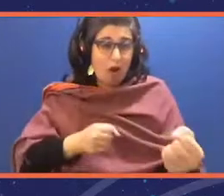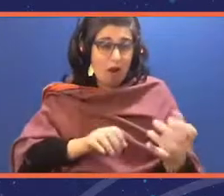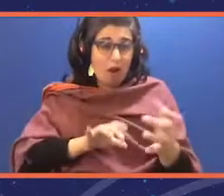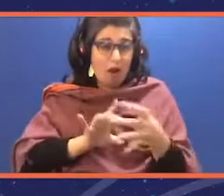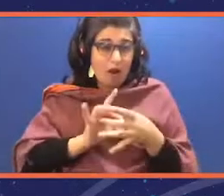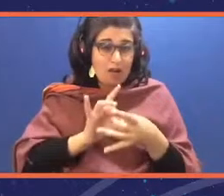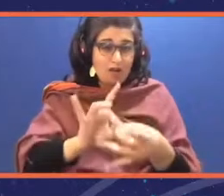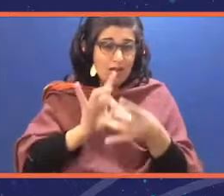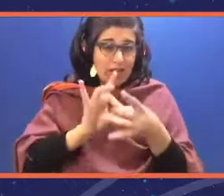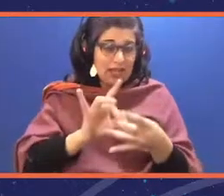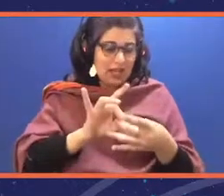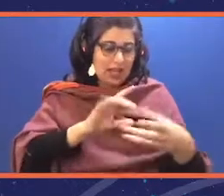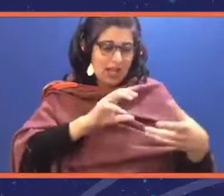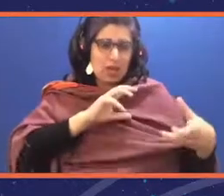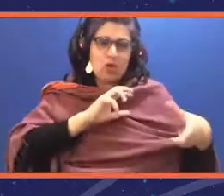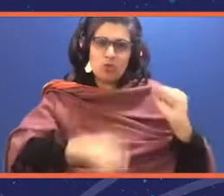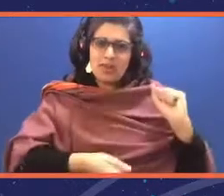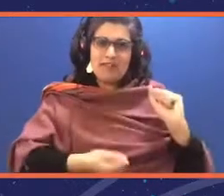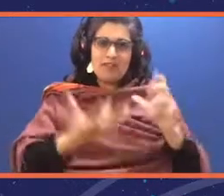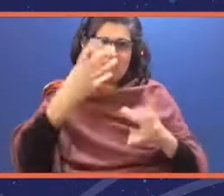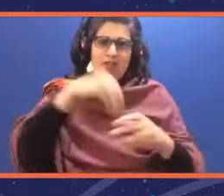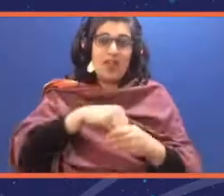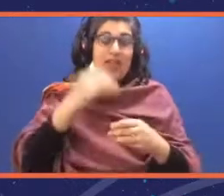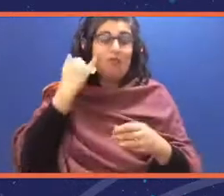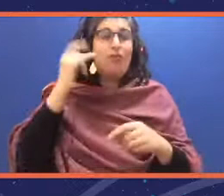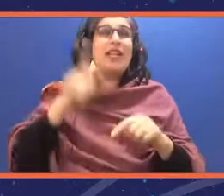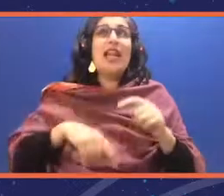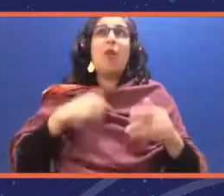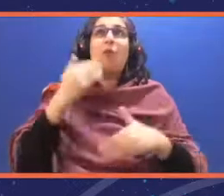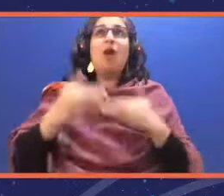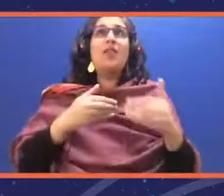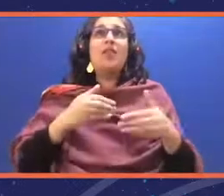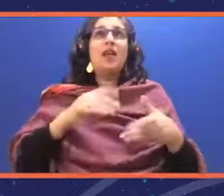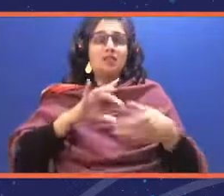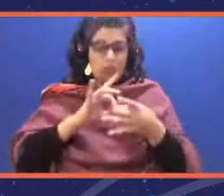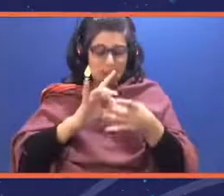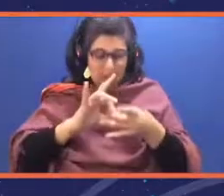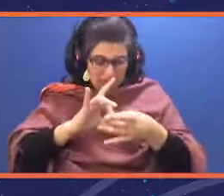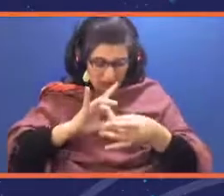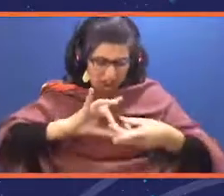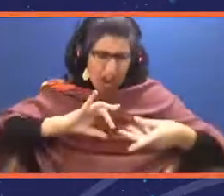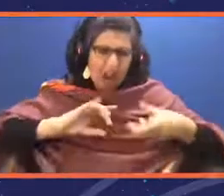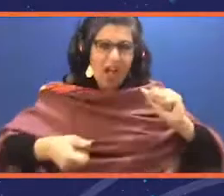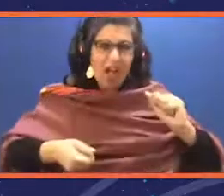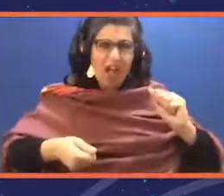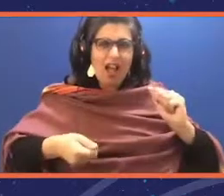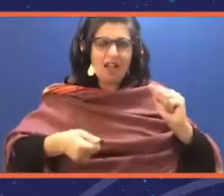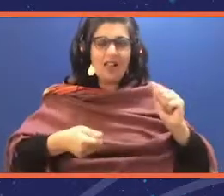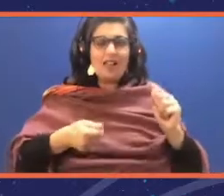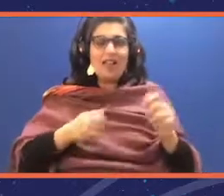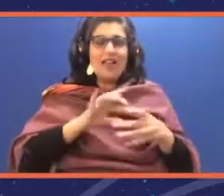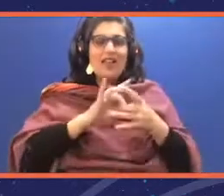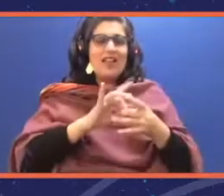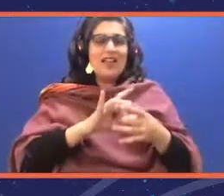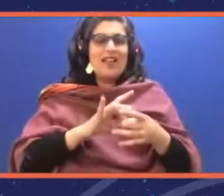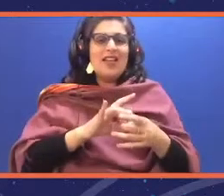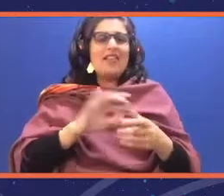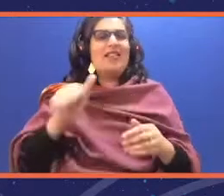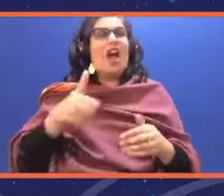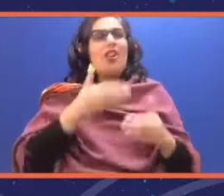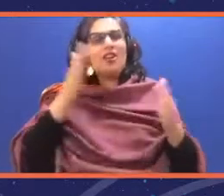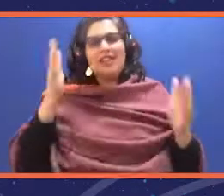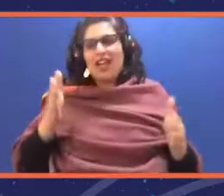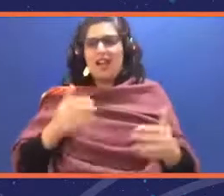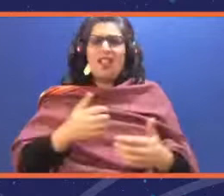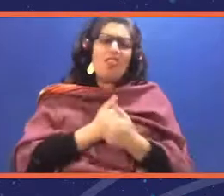process the relationships that have broken, it's grief is a relational emotion. It is the other side of love, of attachment. And